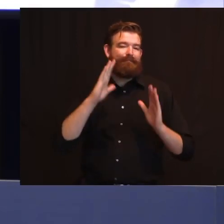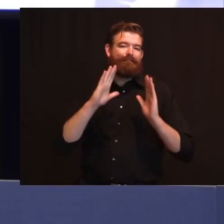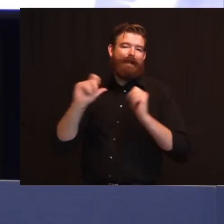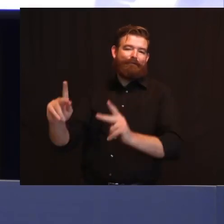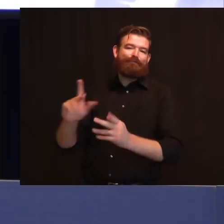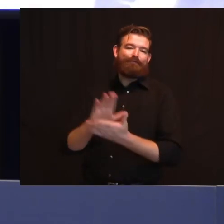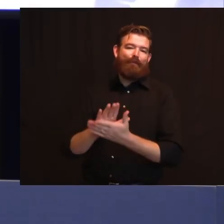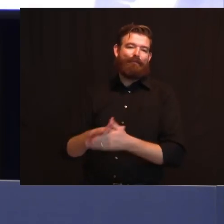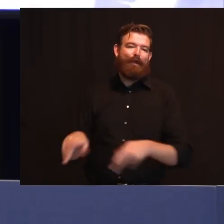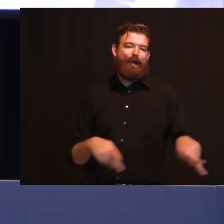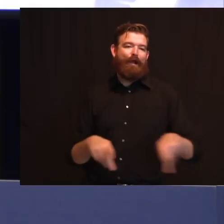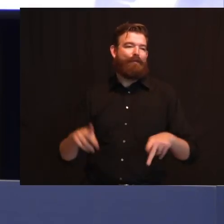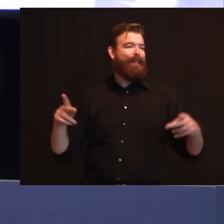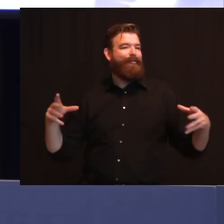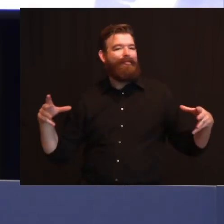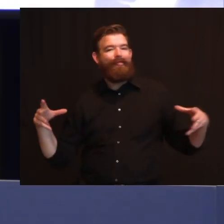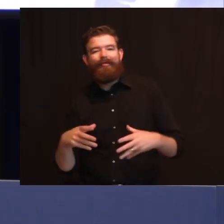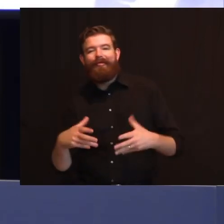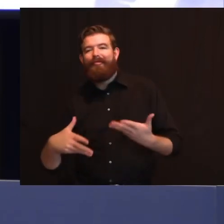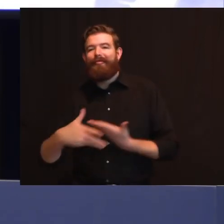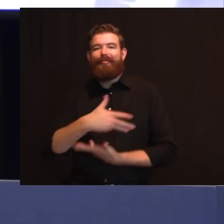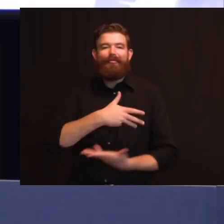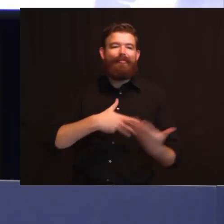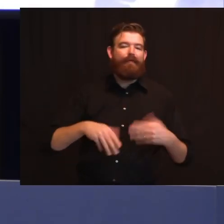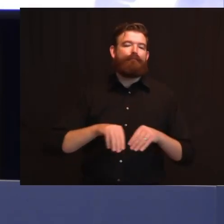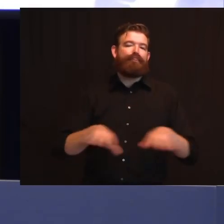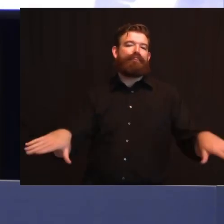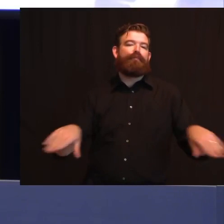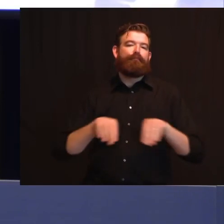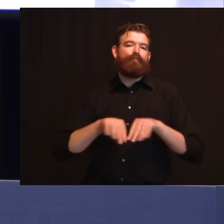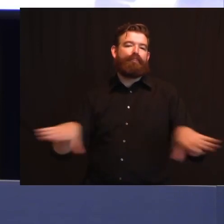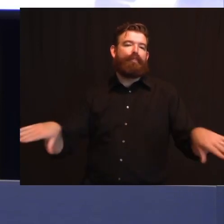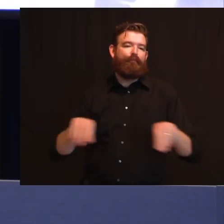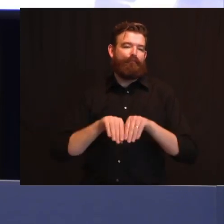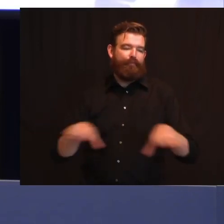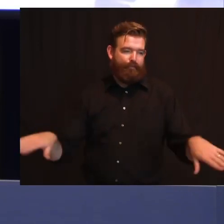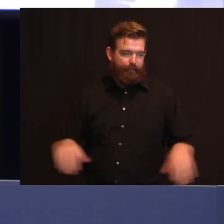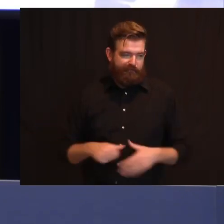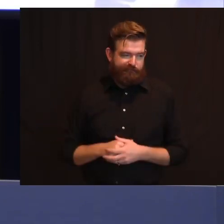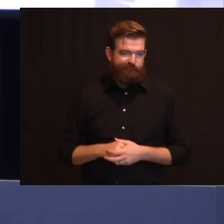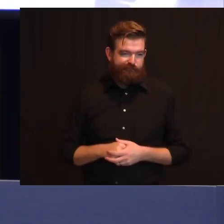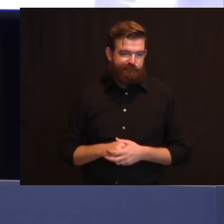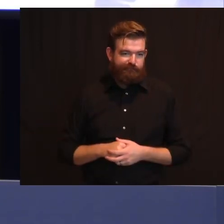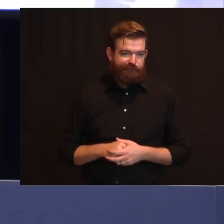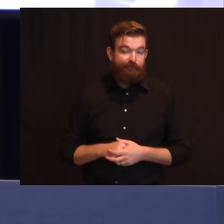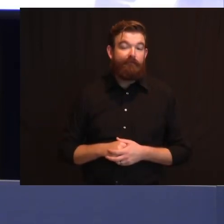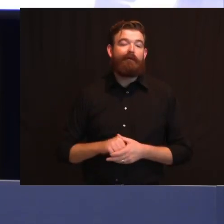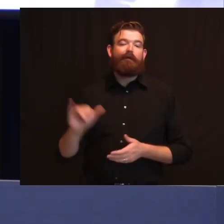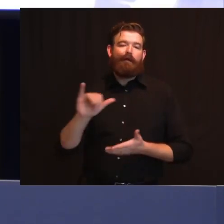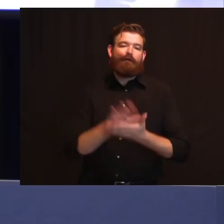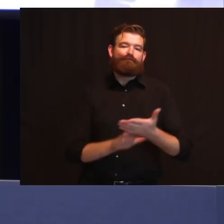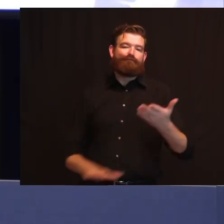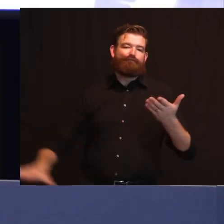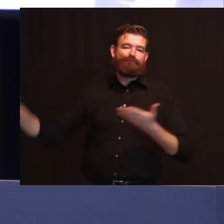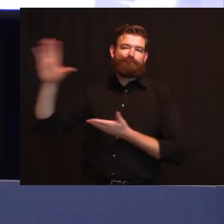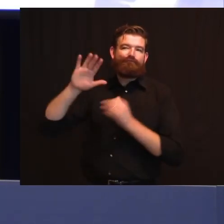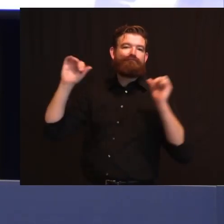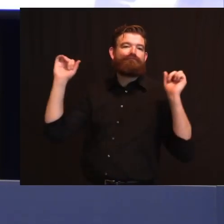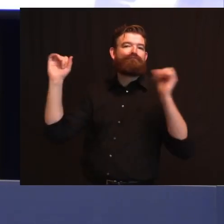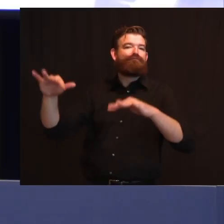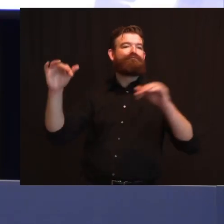drive transmission. We are also aware of reports of increasing cases among college students in some areas of the